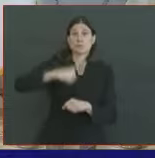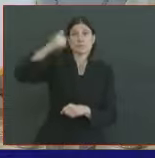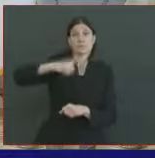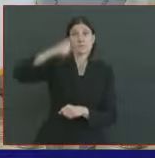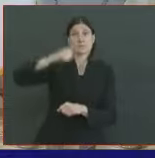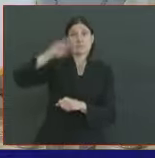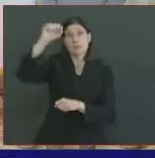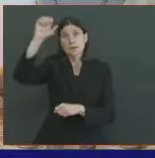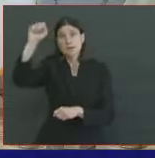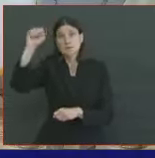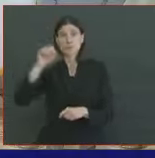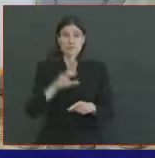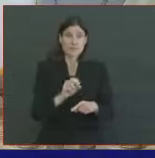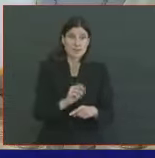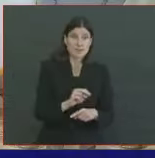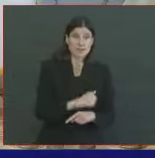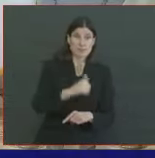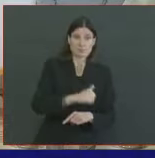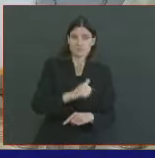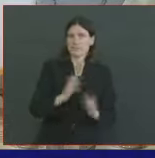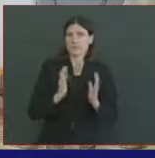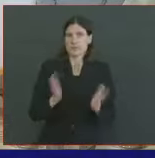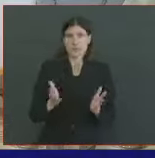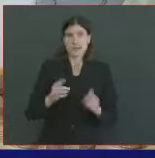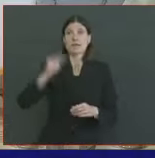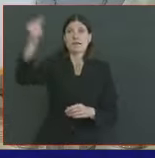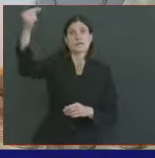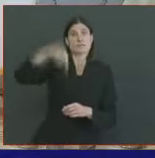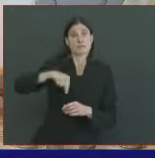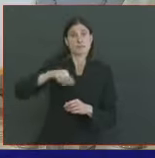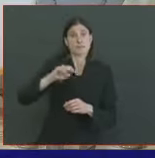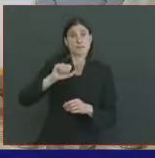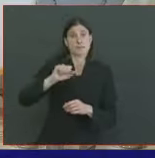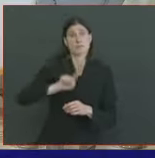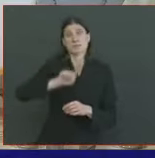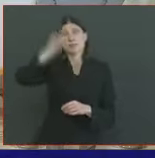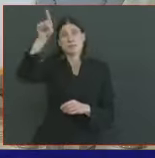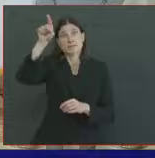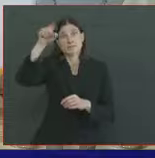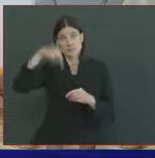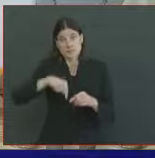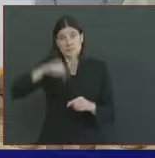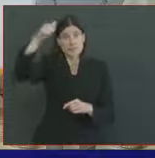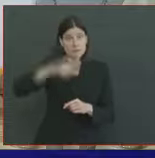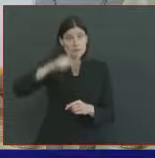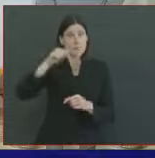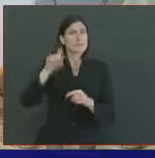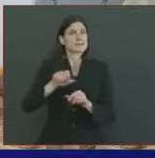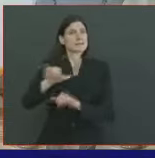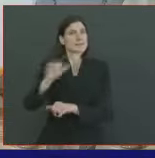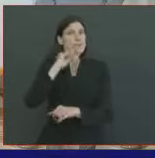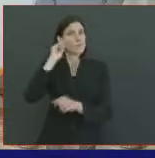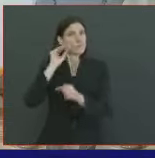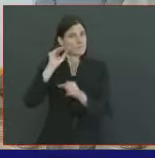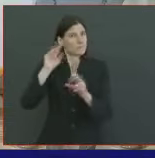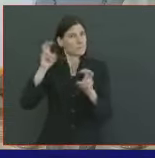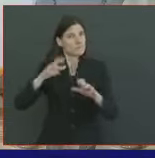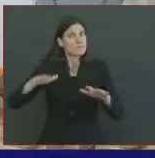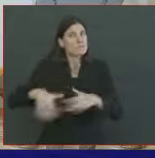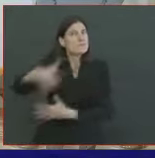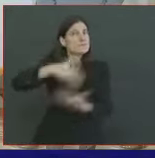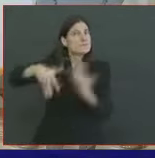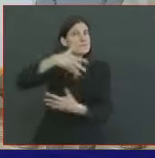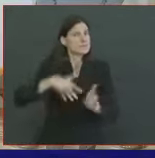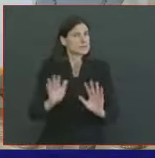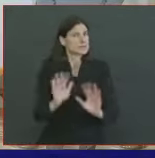when you're home. This is a very unnatural way to live, and it is my goal and desire to move us out